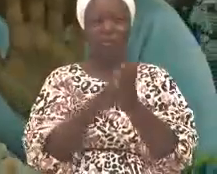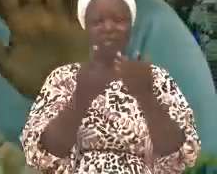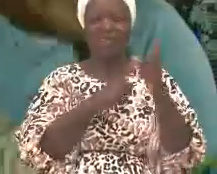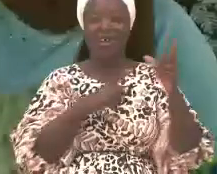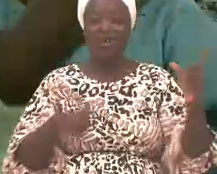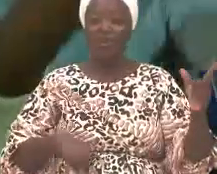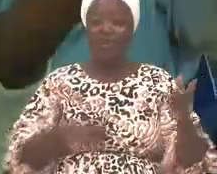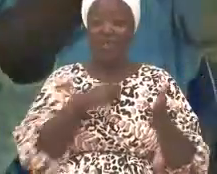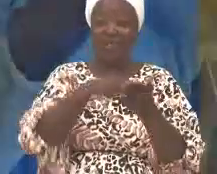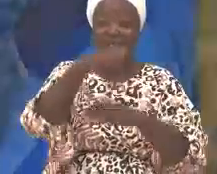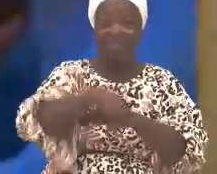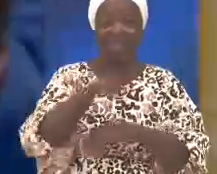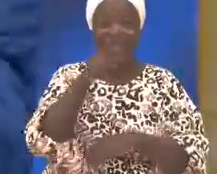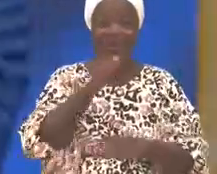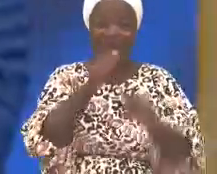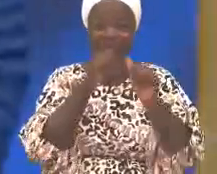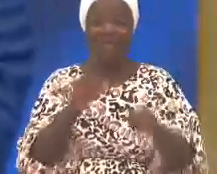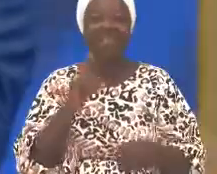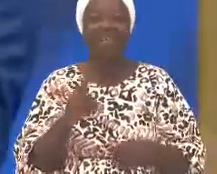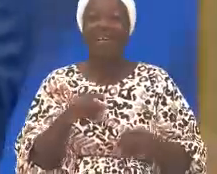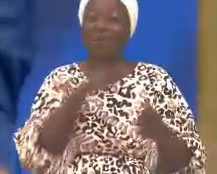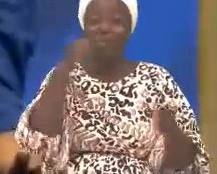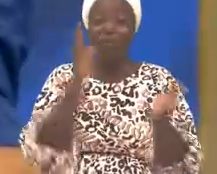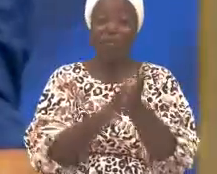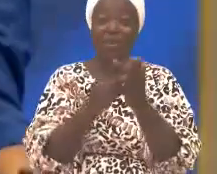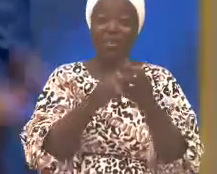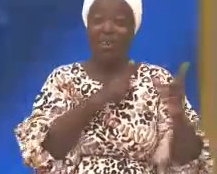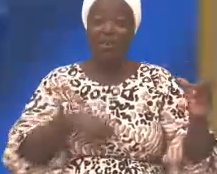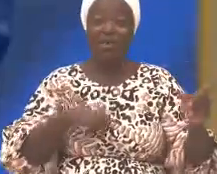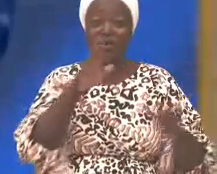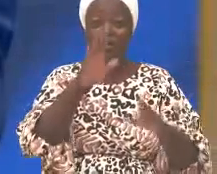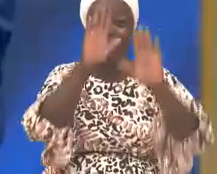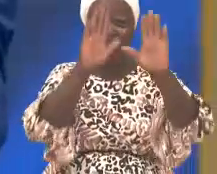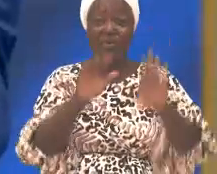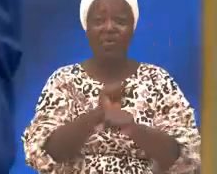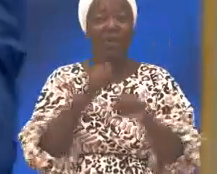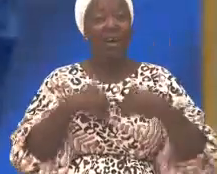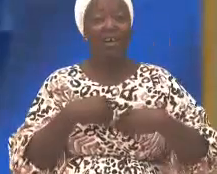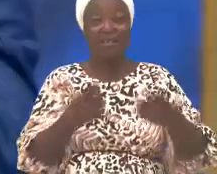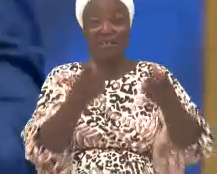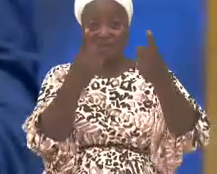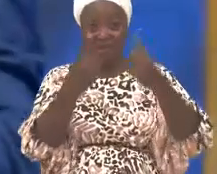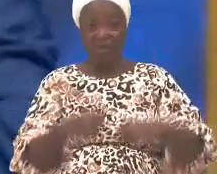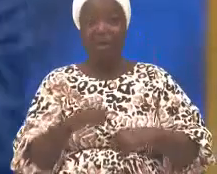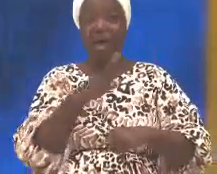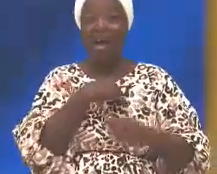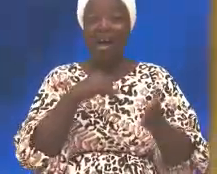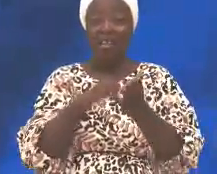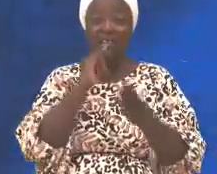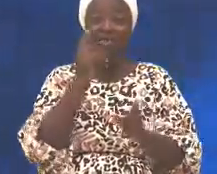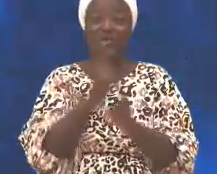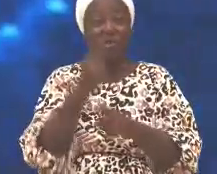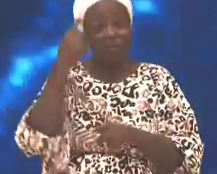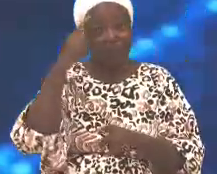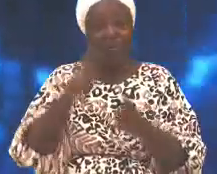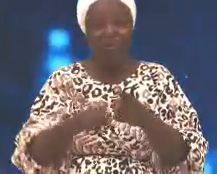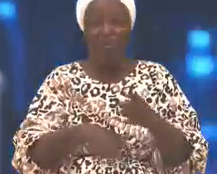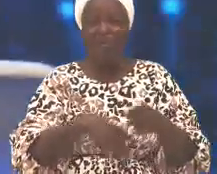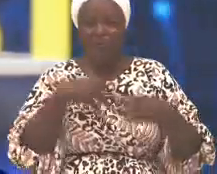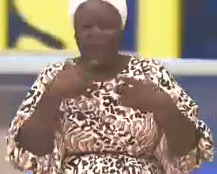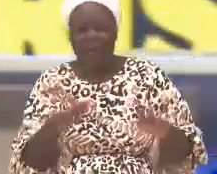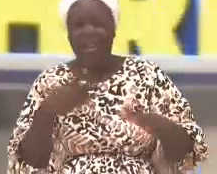are blessed. Praise the Lord, your miracle has arrived. It's just for us to finish the meeting and